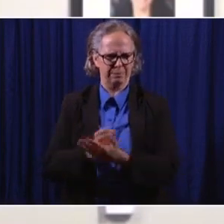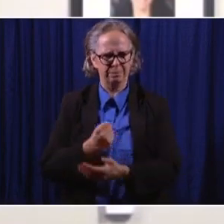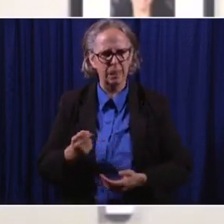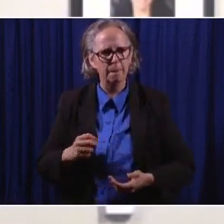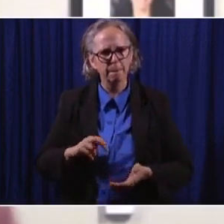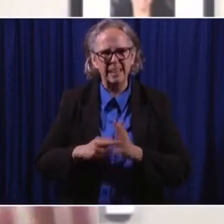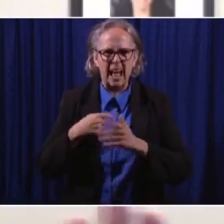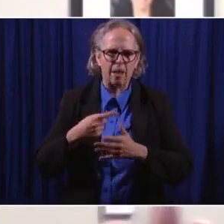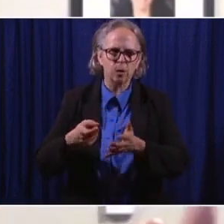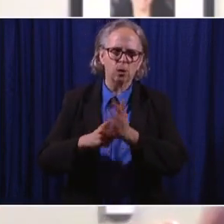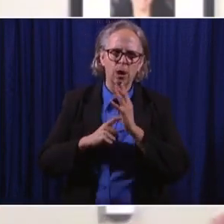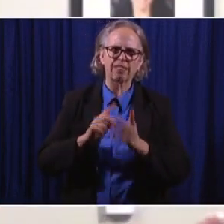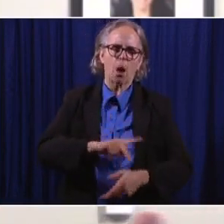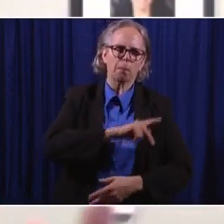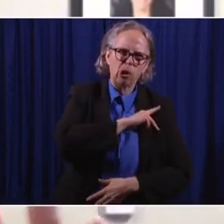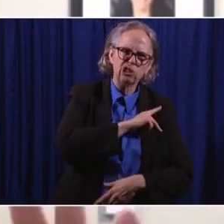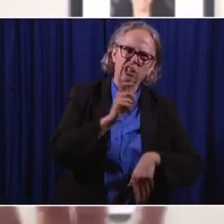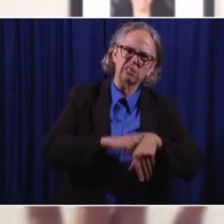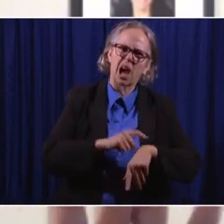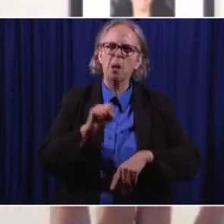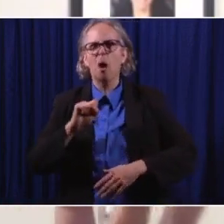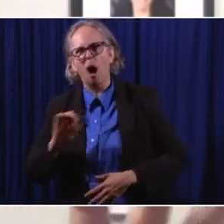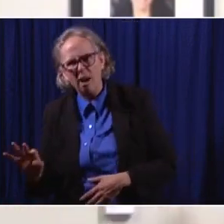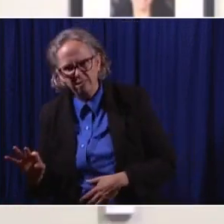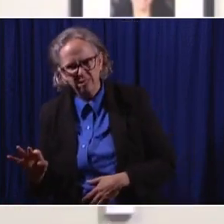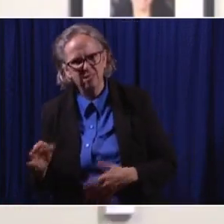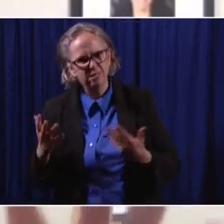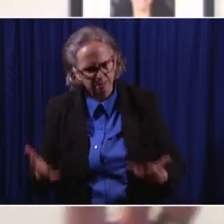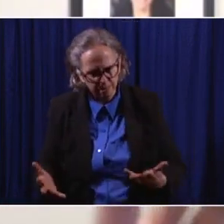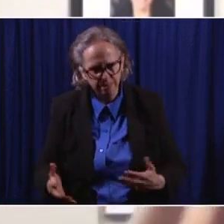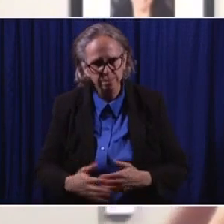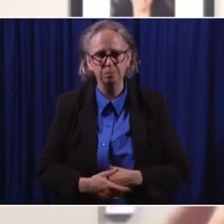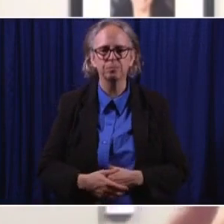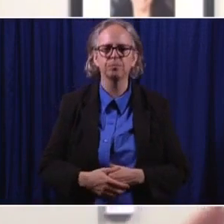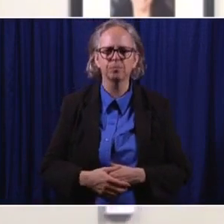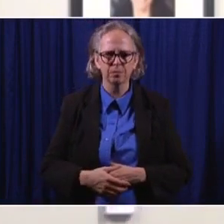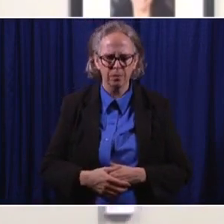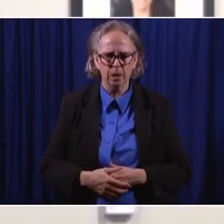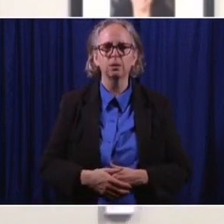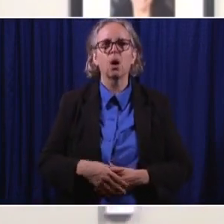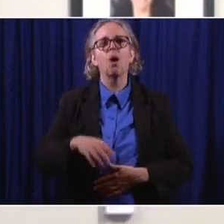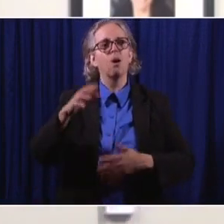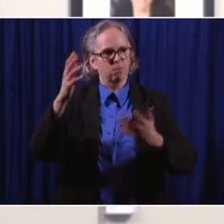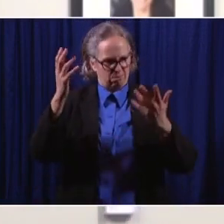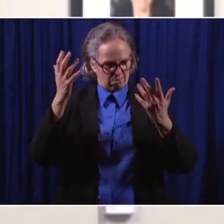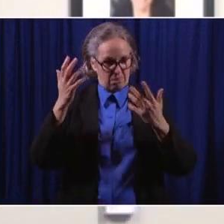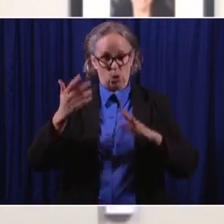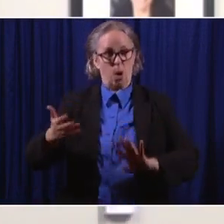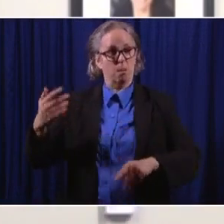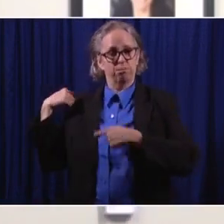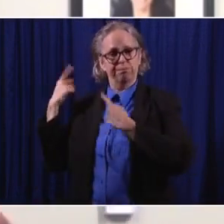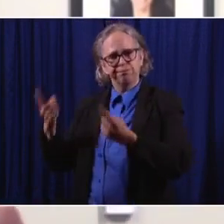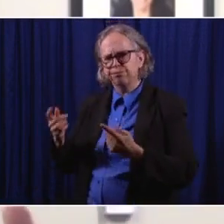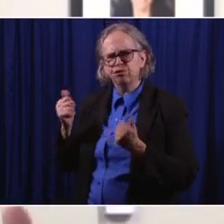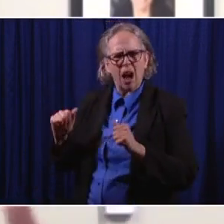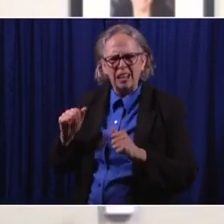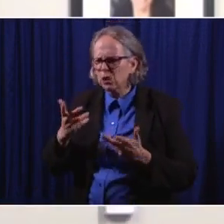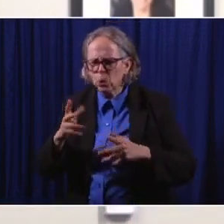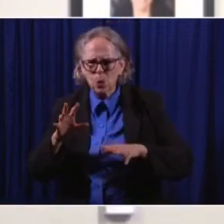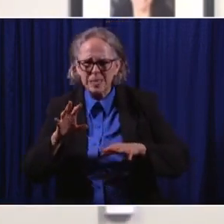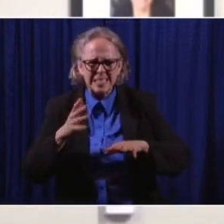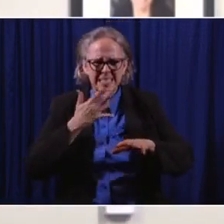So we're really transitioning from just like catch as catch can and using contracts in the communities